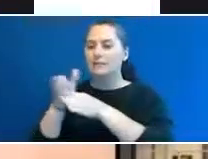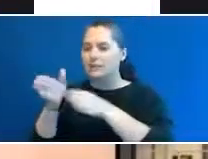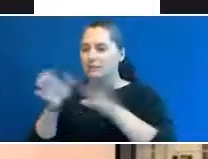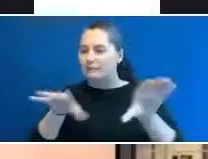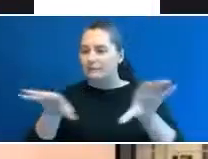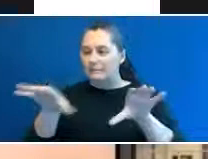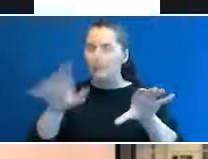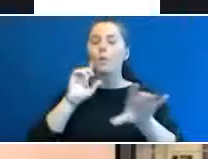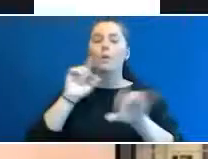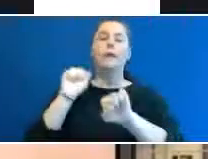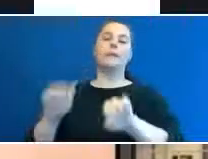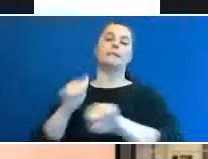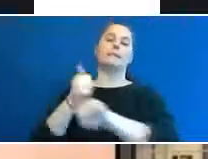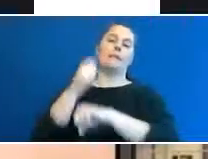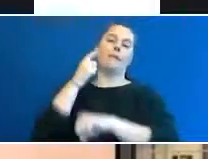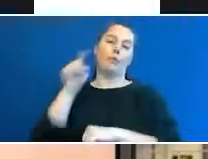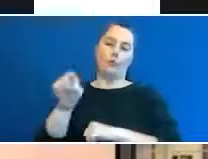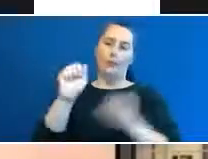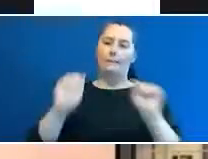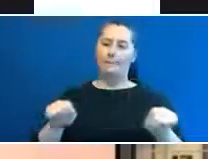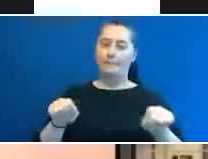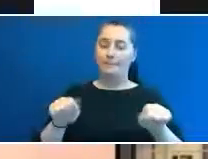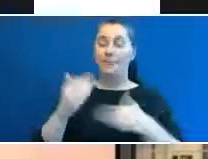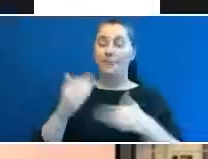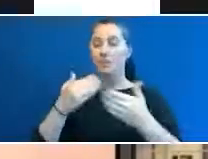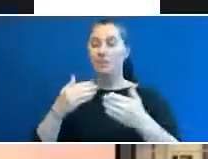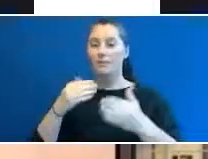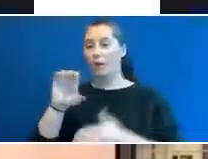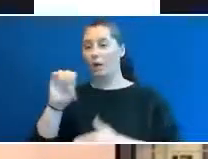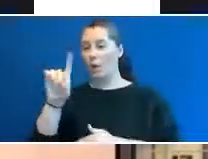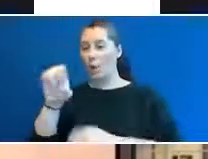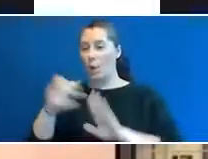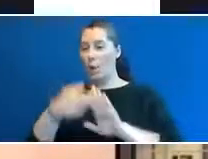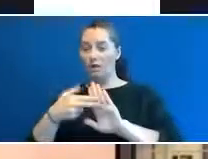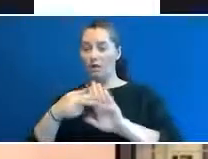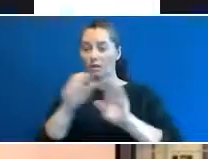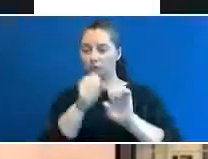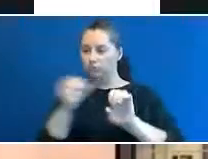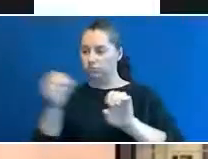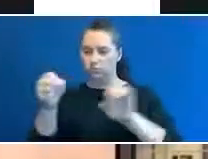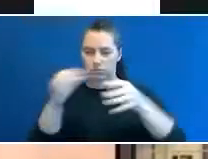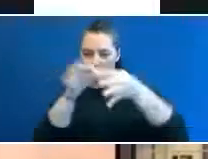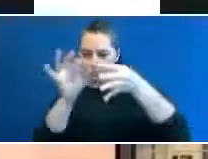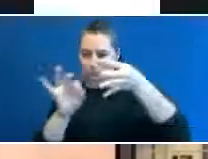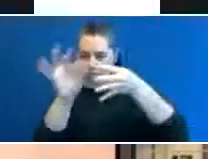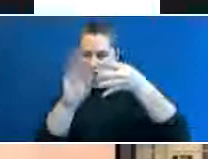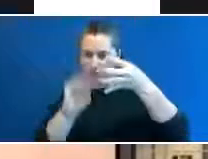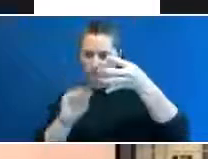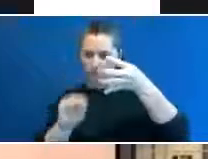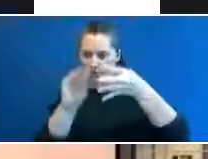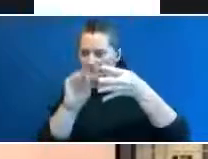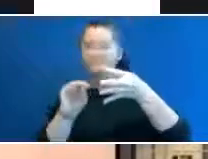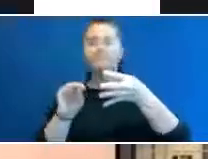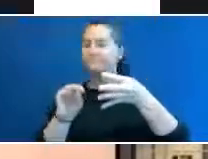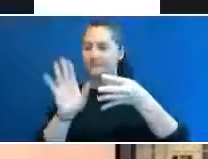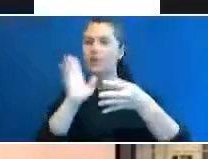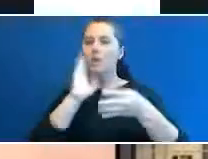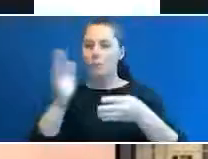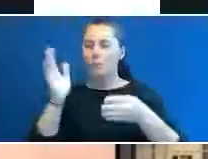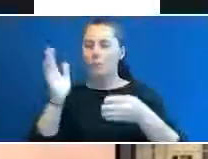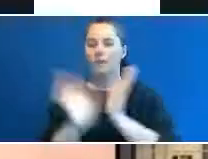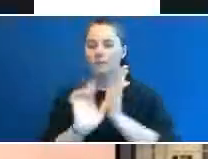you. And so then that way, before you code it to any of those restricted revenue sources, you can make sure it's going to meet all